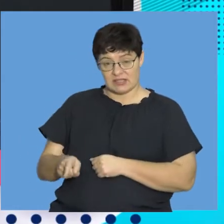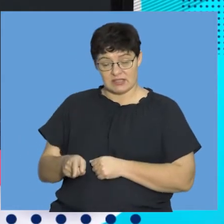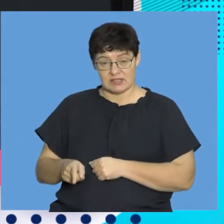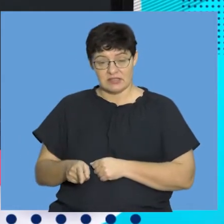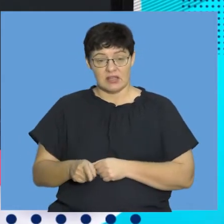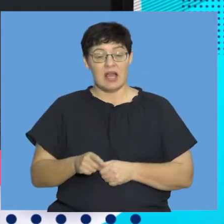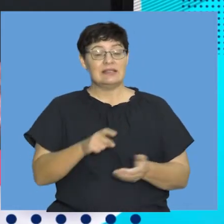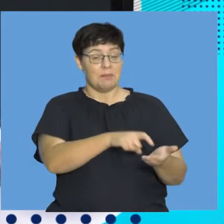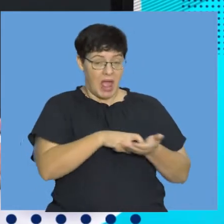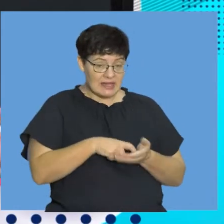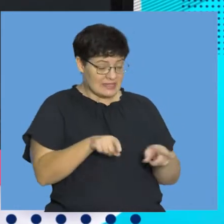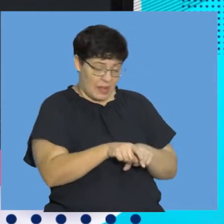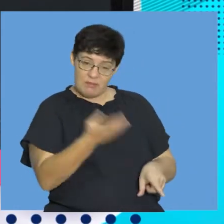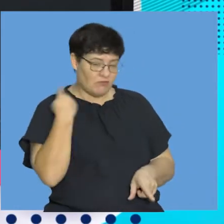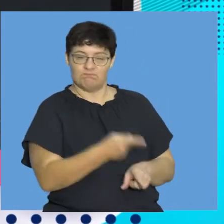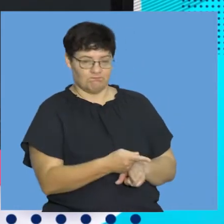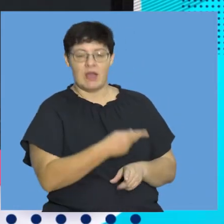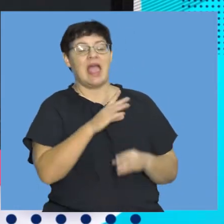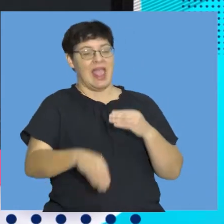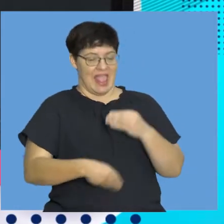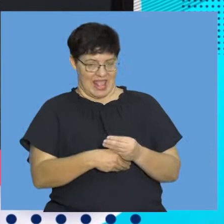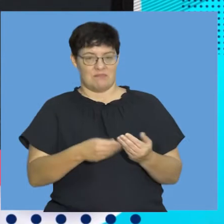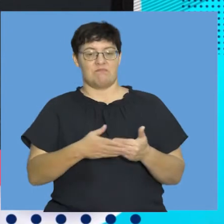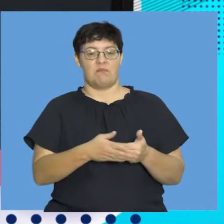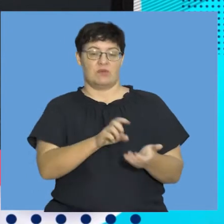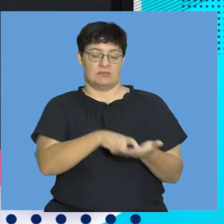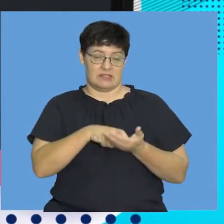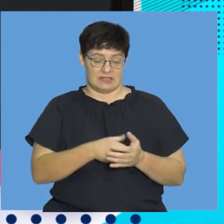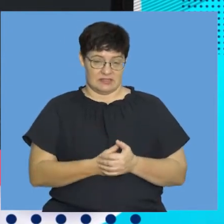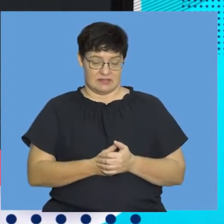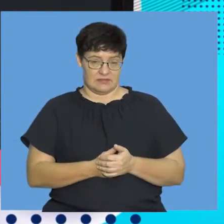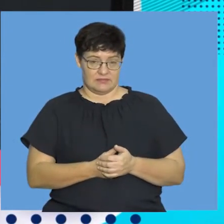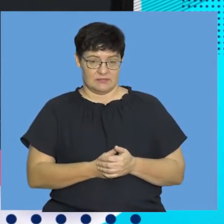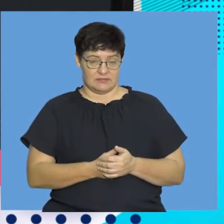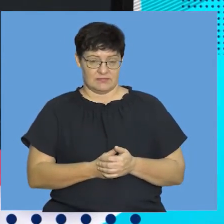now taking on this new contract, the demands have changed. Okay.